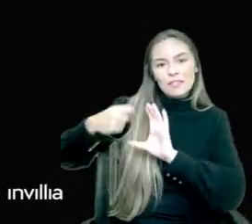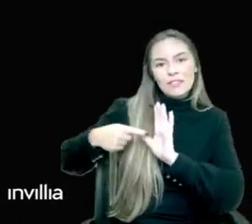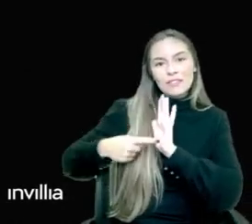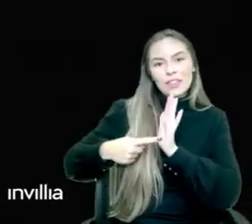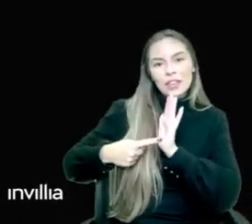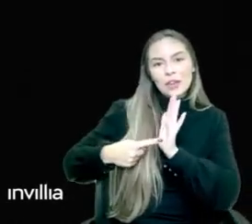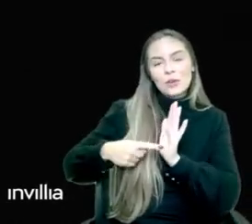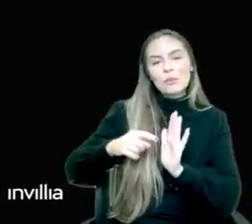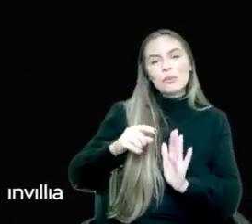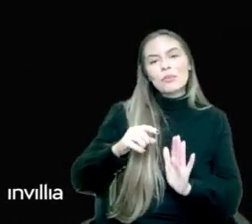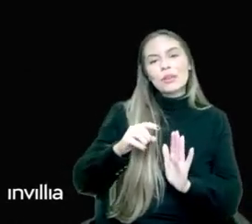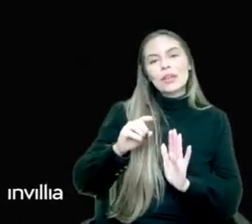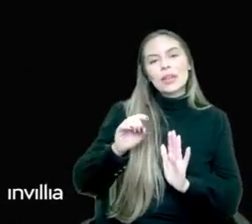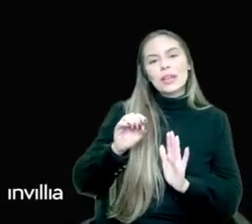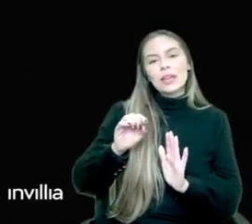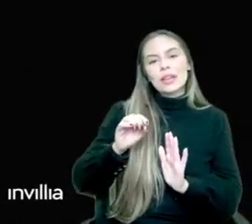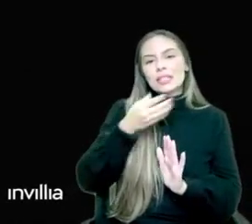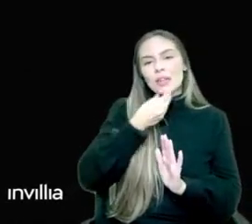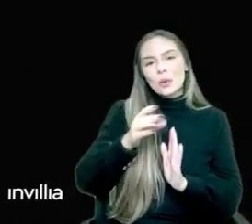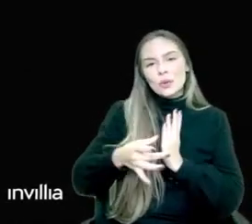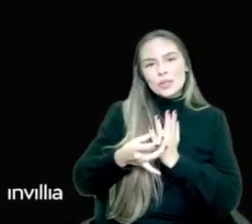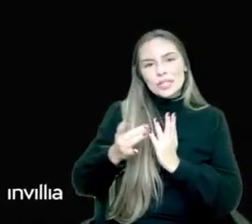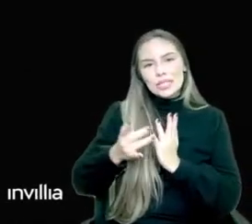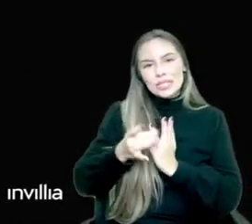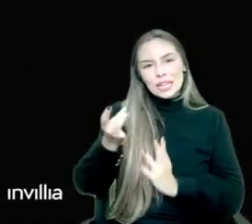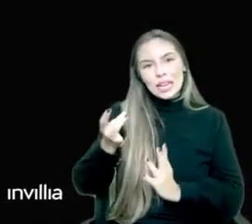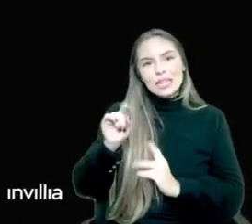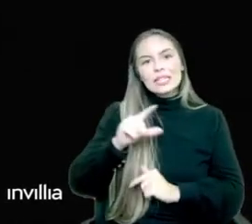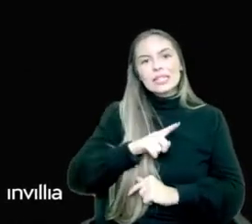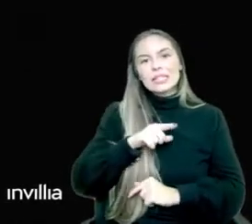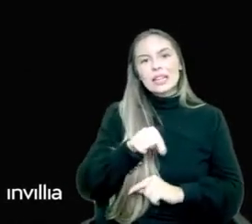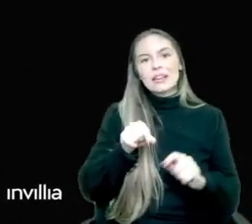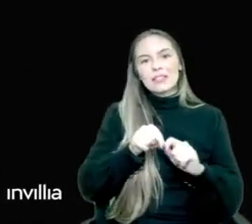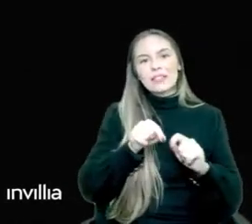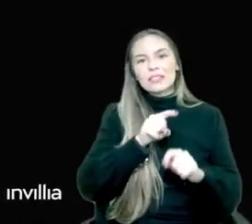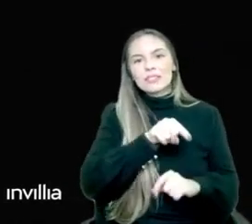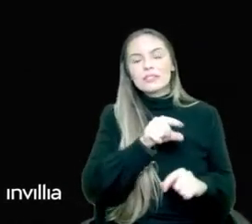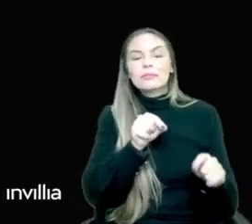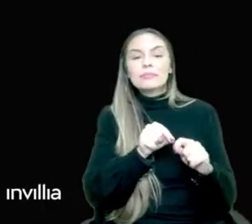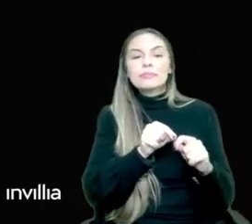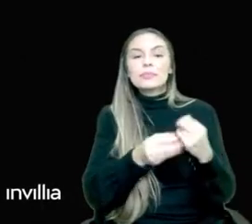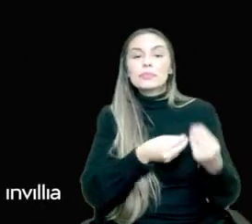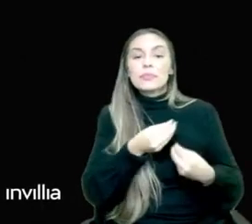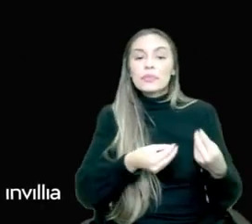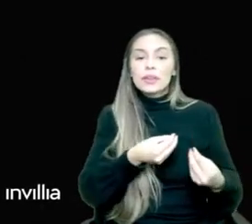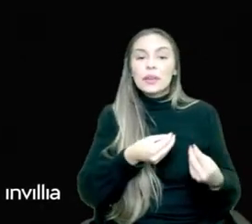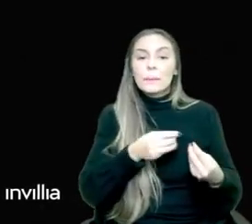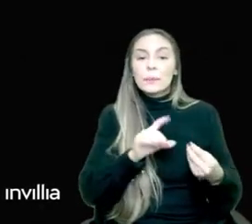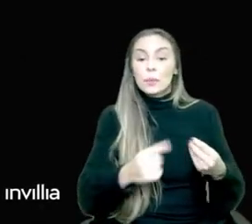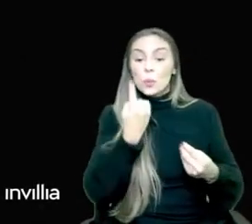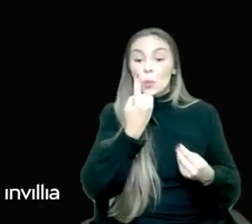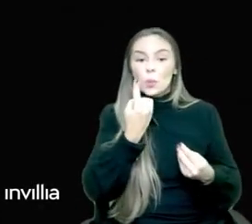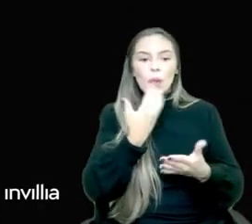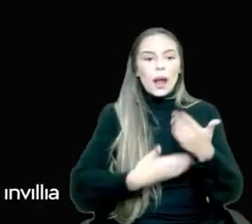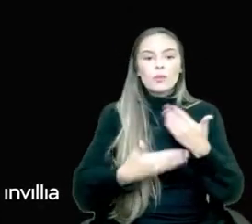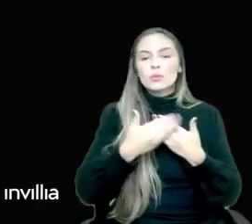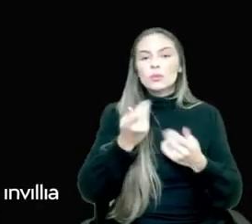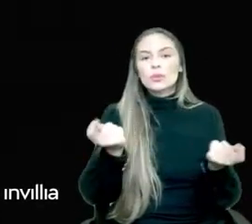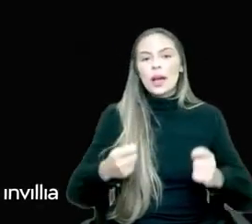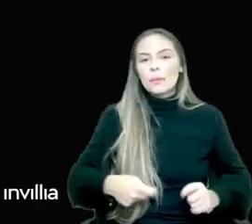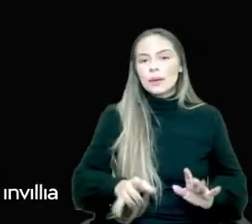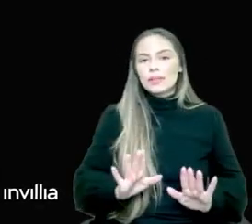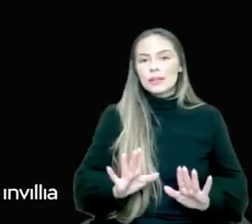bit. So no one model to rule them all. And AWS is great because they want to give customers choice.